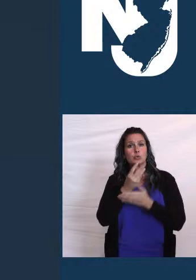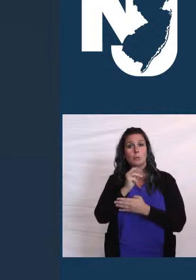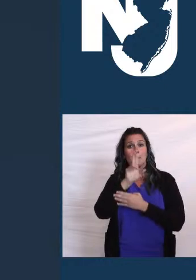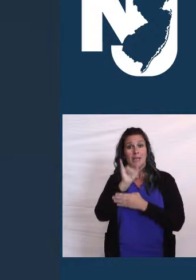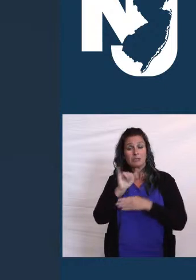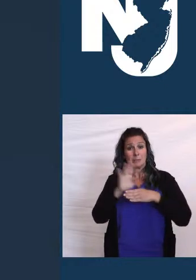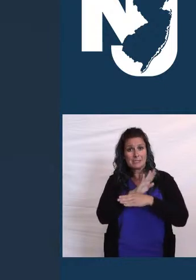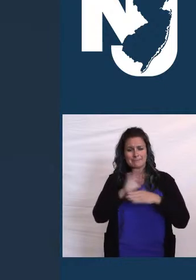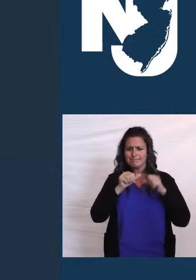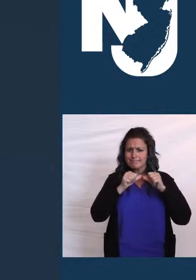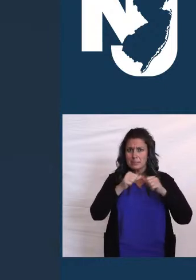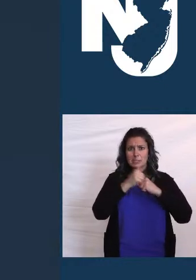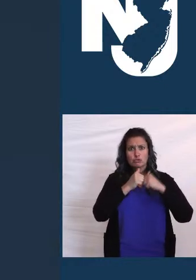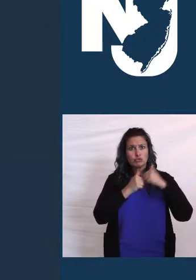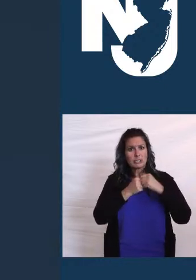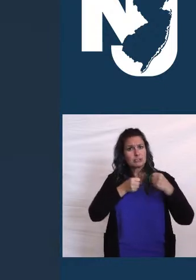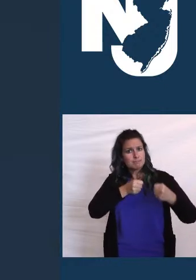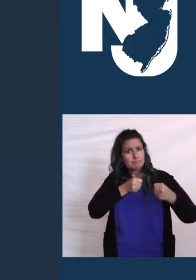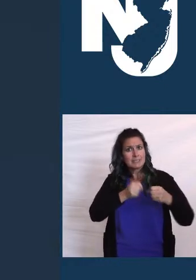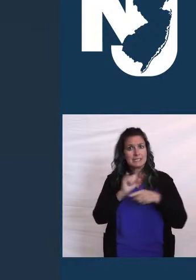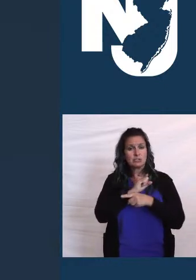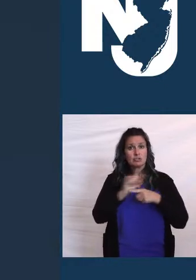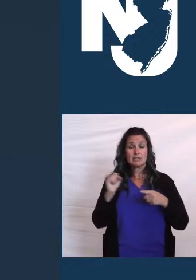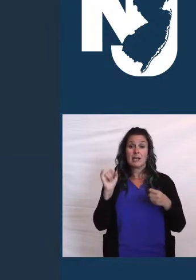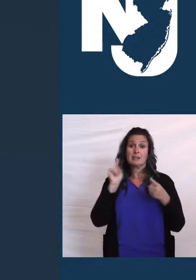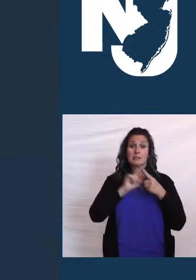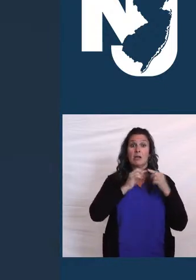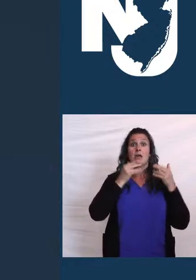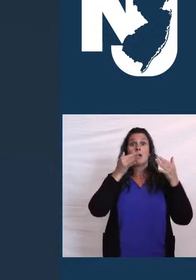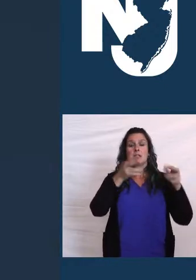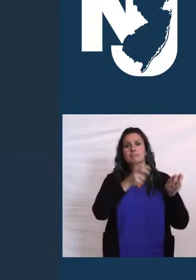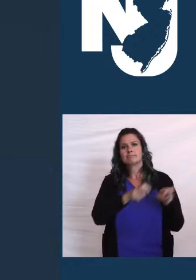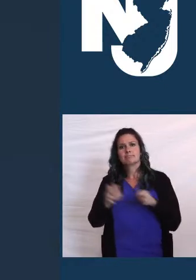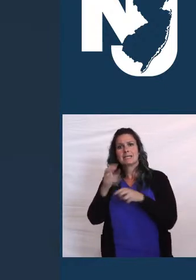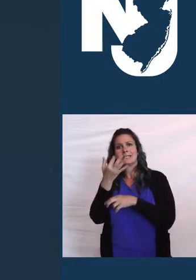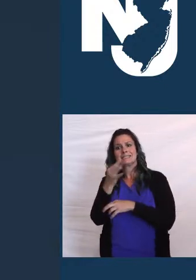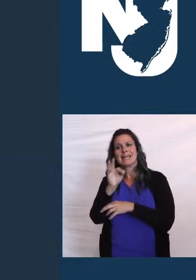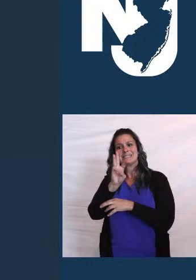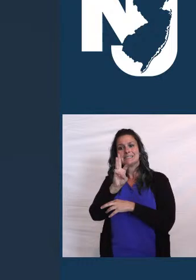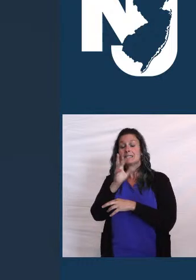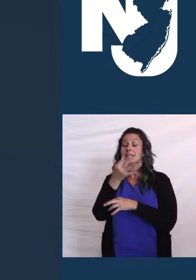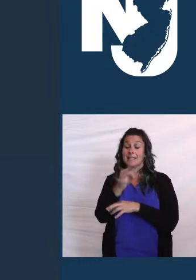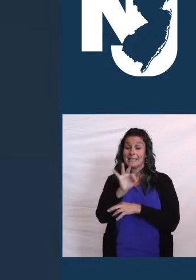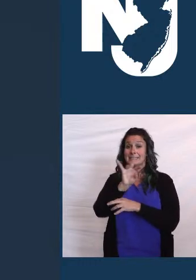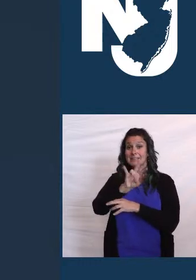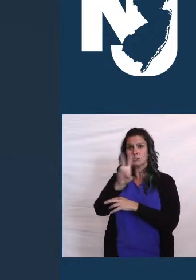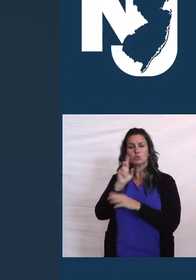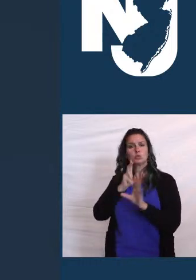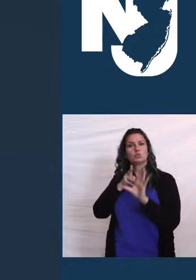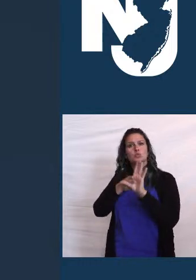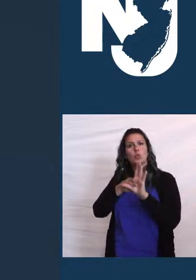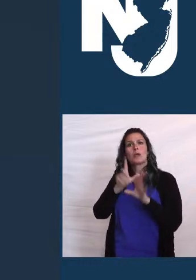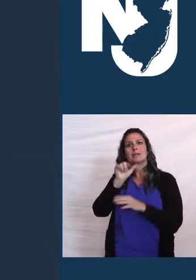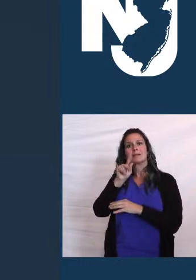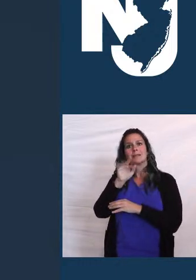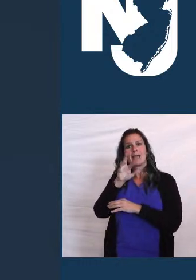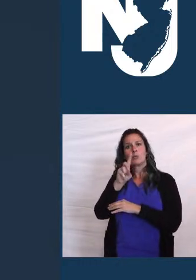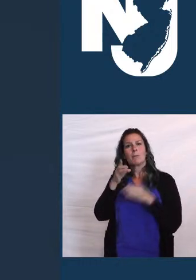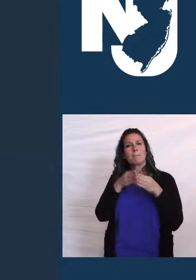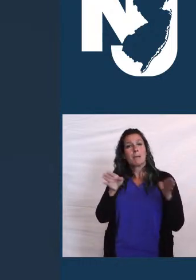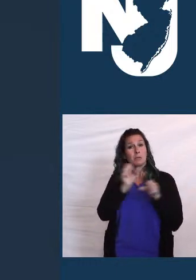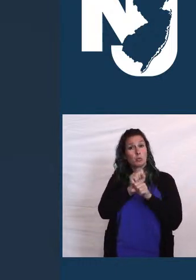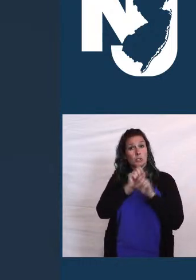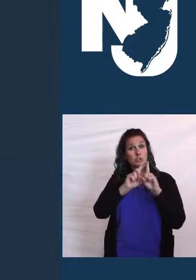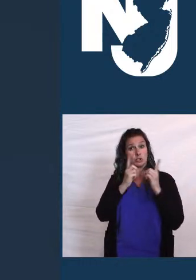the construction industry before joining the Lakewood Public Works Department in 1972. He retired from the township